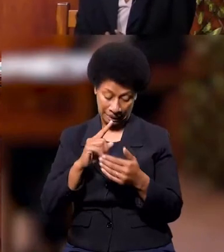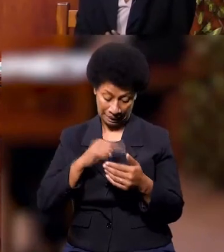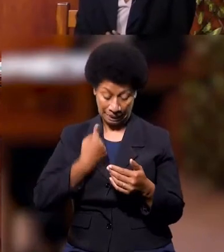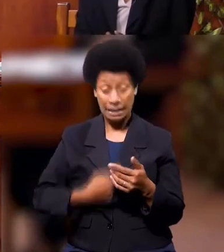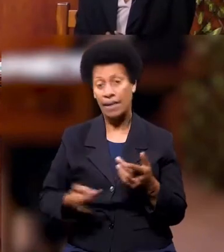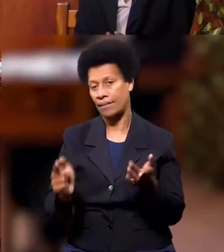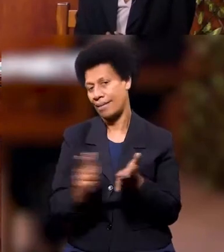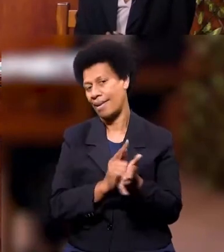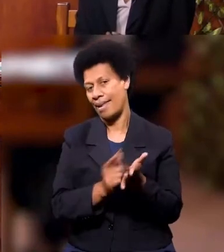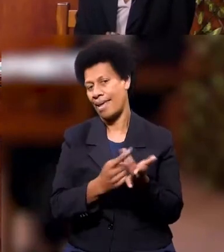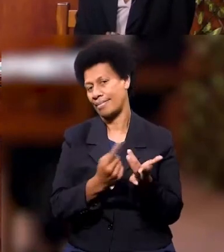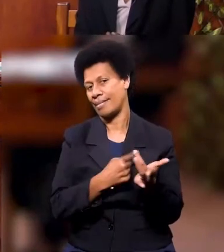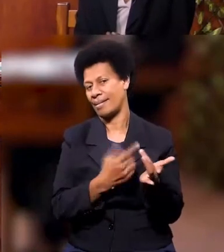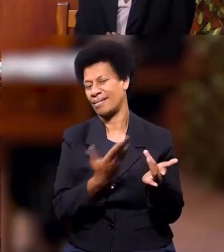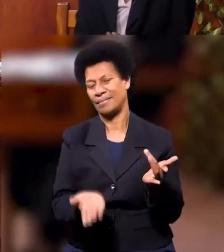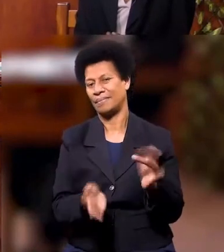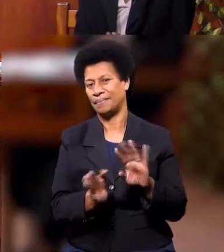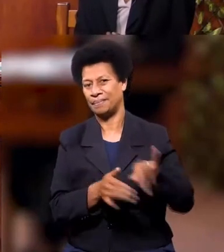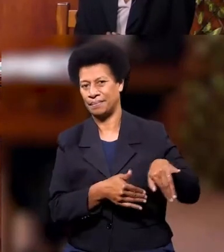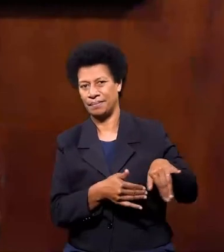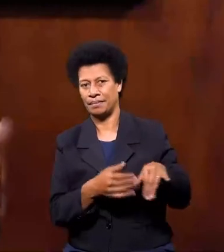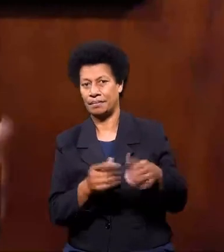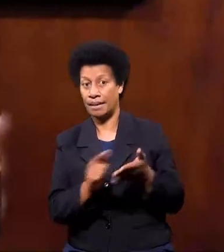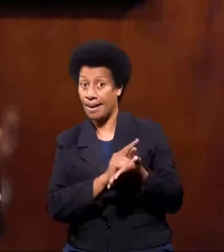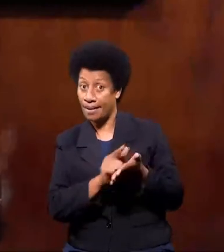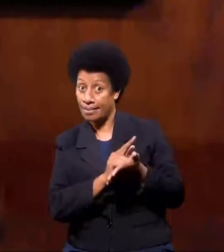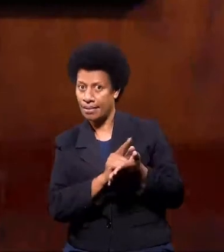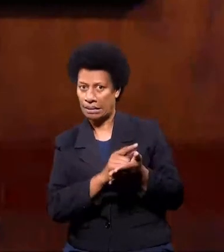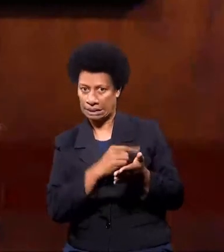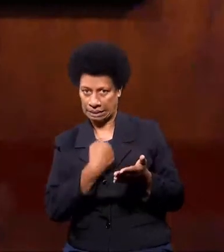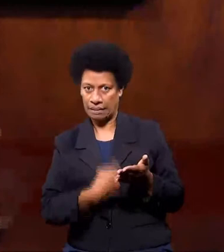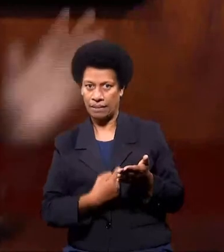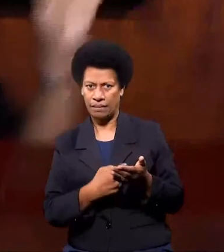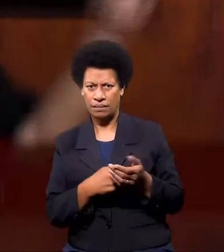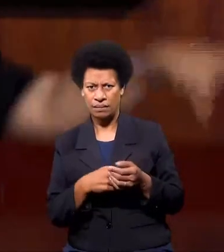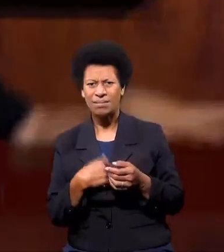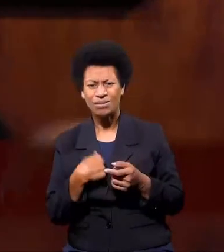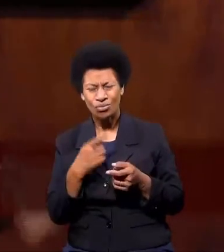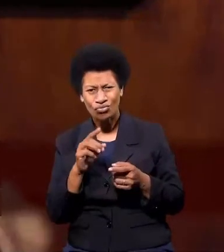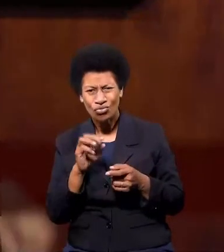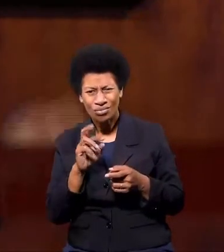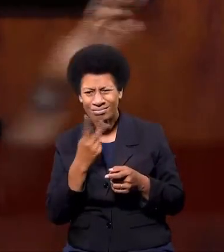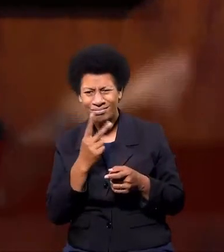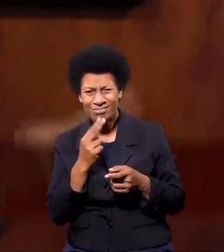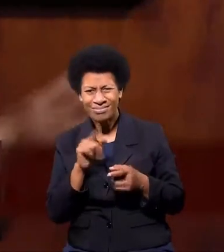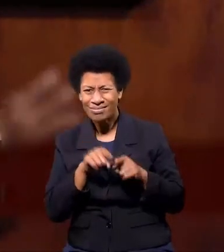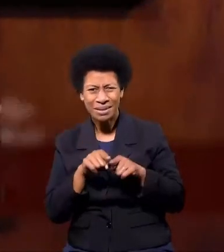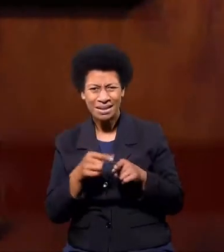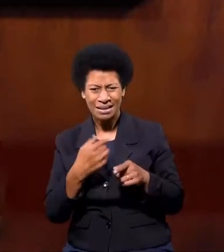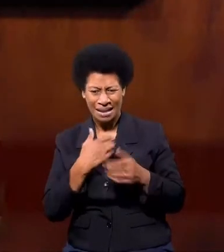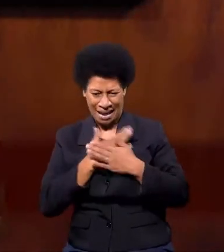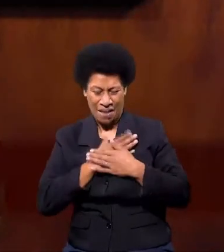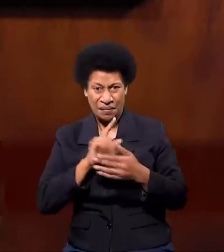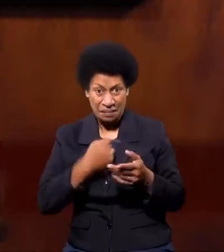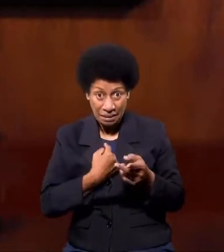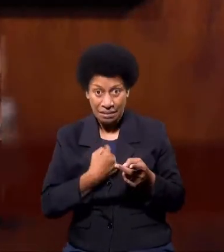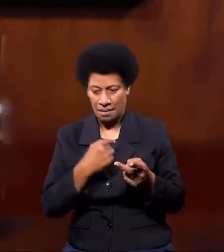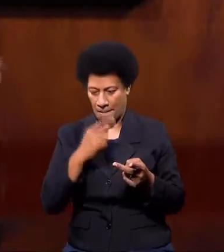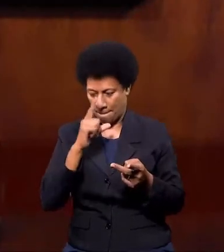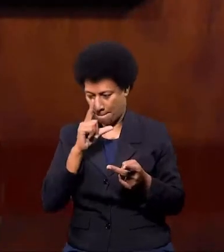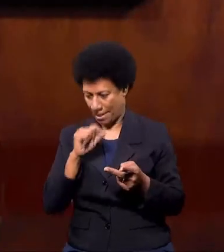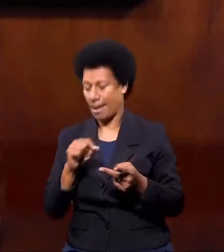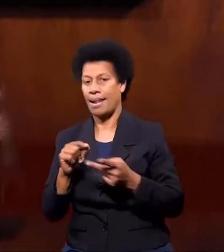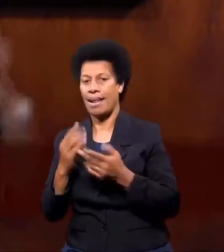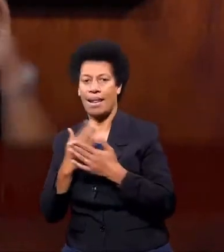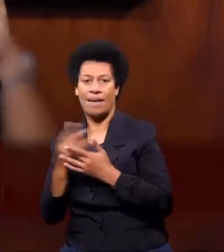yourself later, mm-hmm, you know? And do not be deceived by the fact that you must love yourself first. Mm-hmm. Only then can you love others. Mm-hmm. So